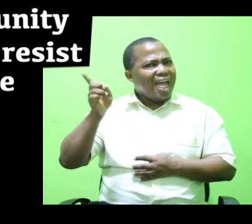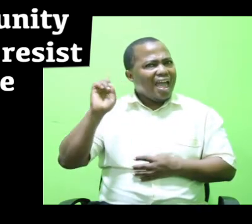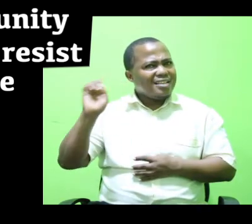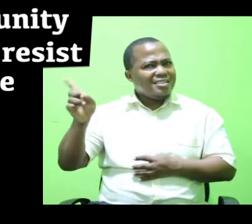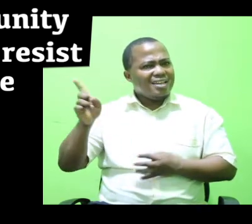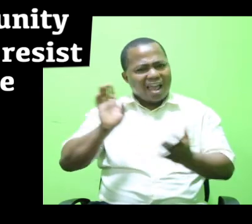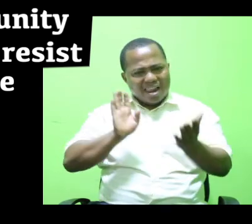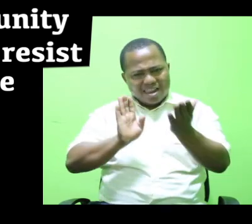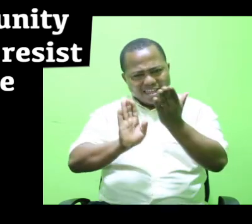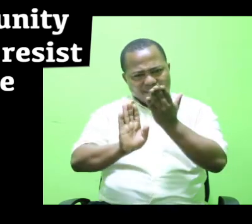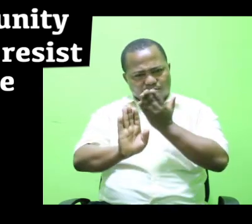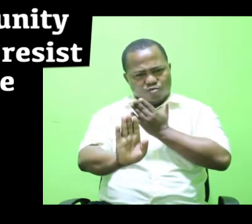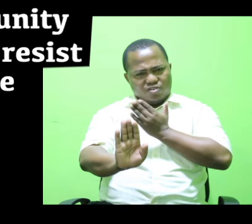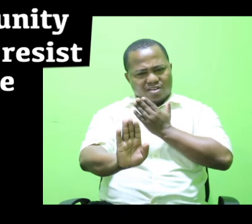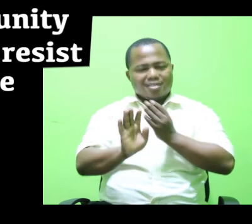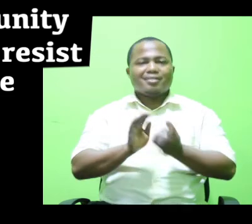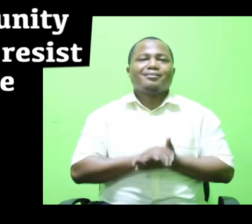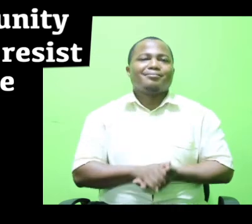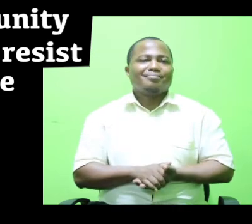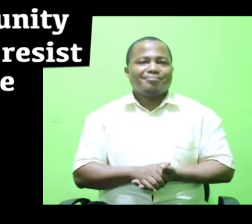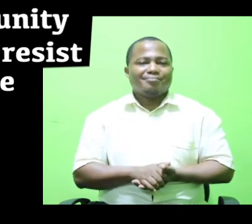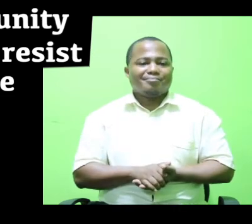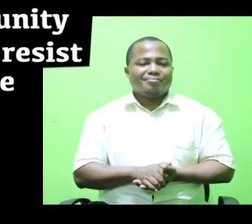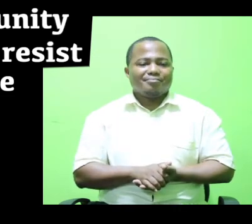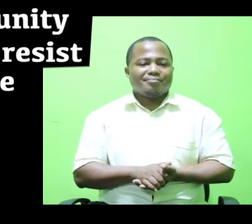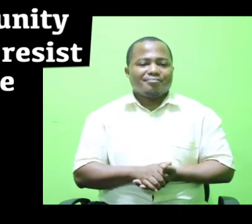Natural immunity.